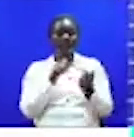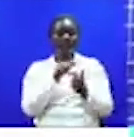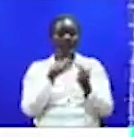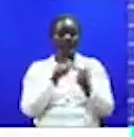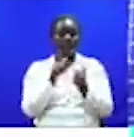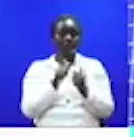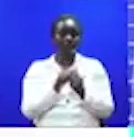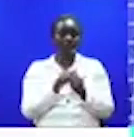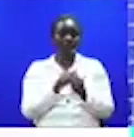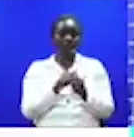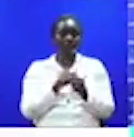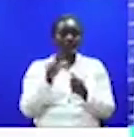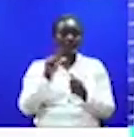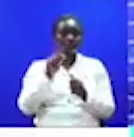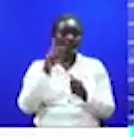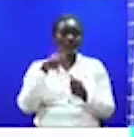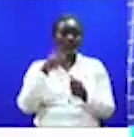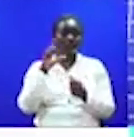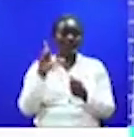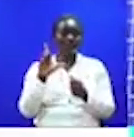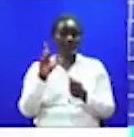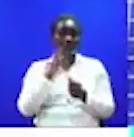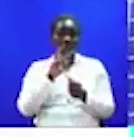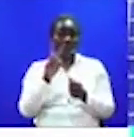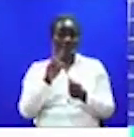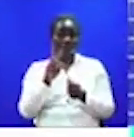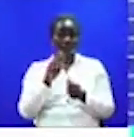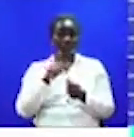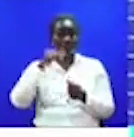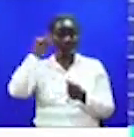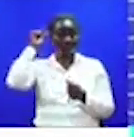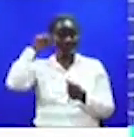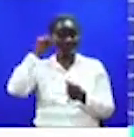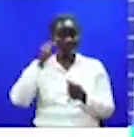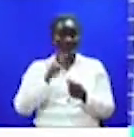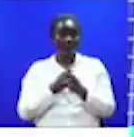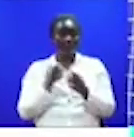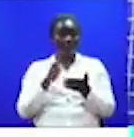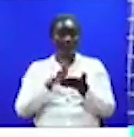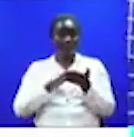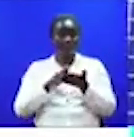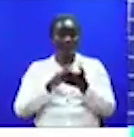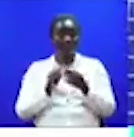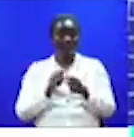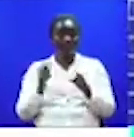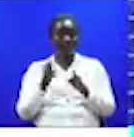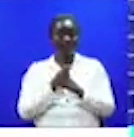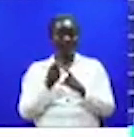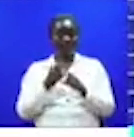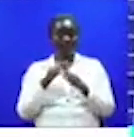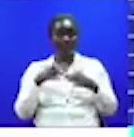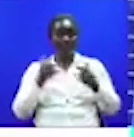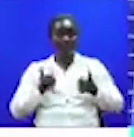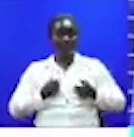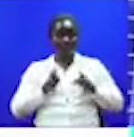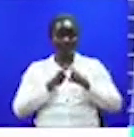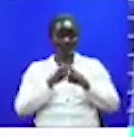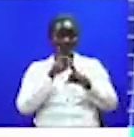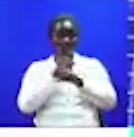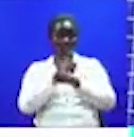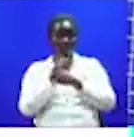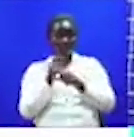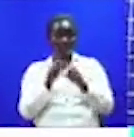SGBV gender based violence and sexual violence. Naki abana abaita abanyaroka bakonyara witanga na mangana